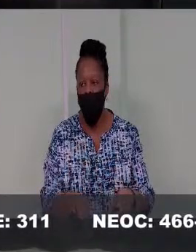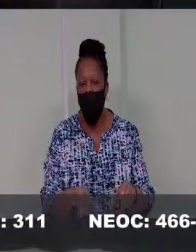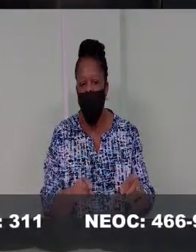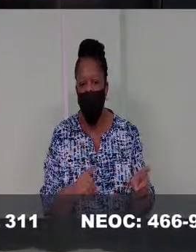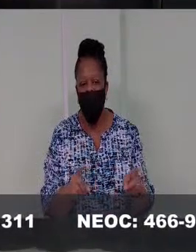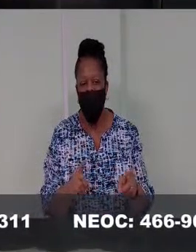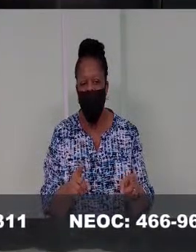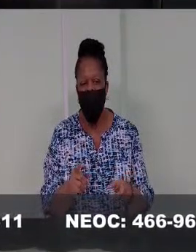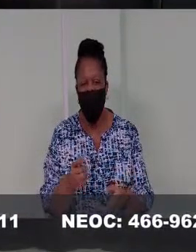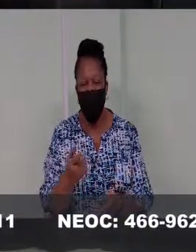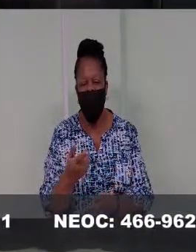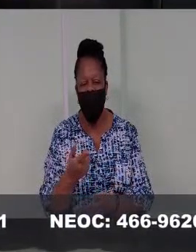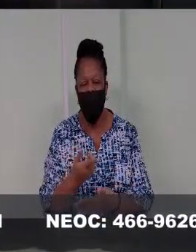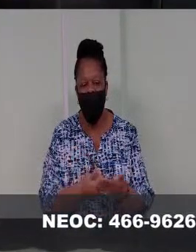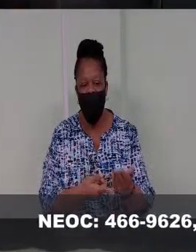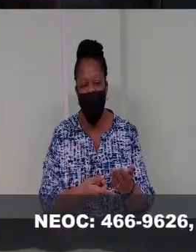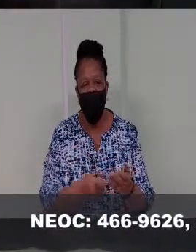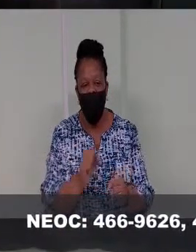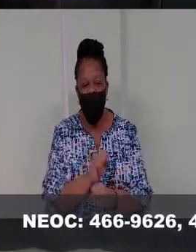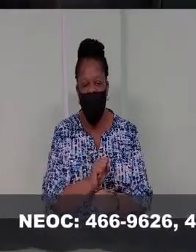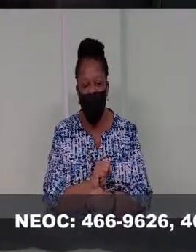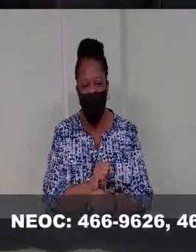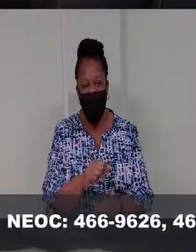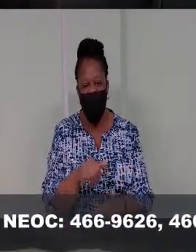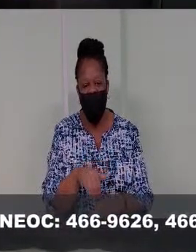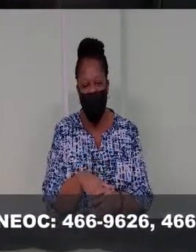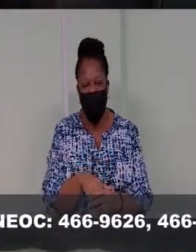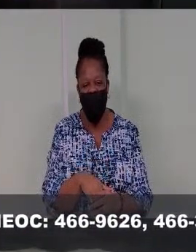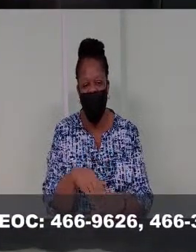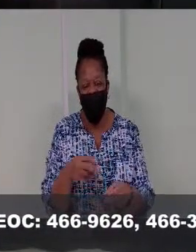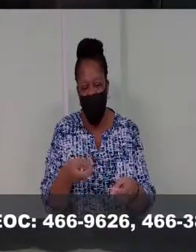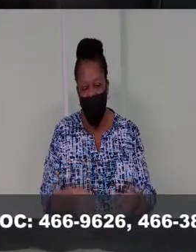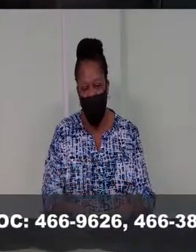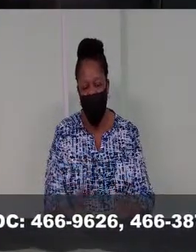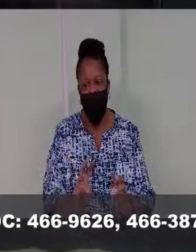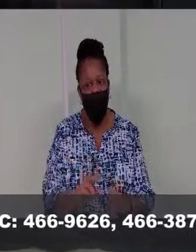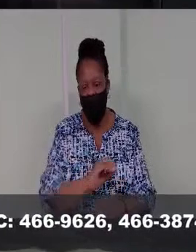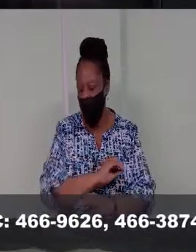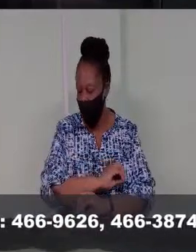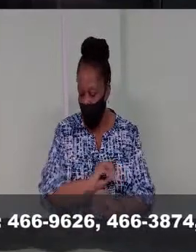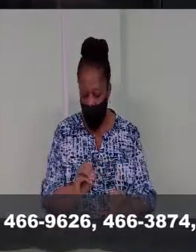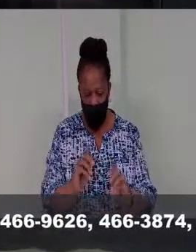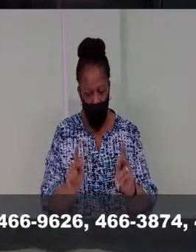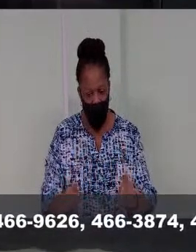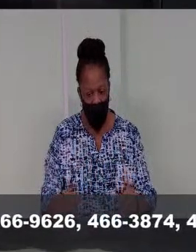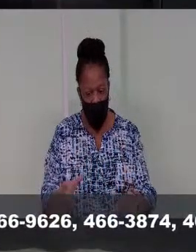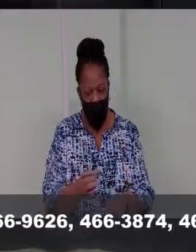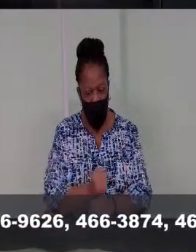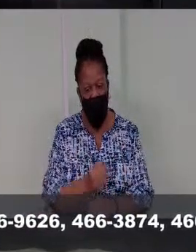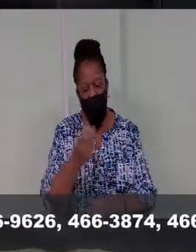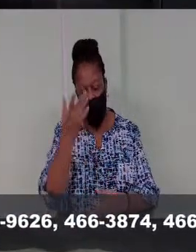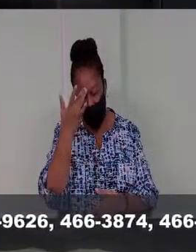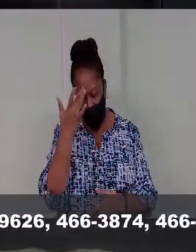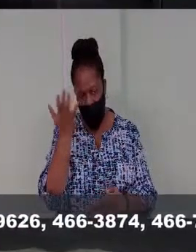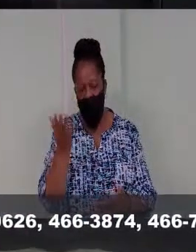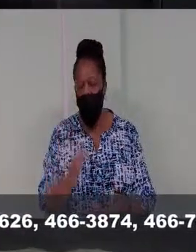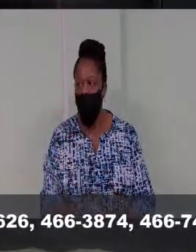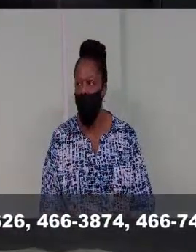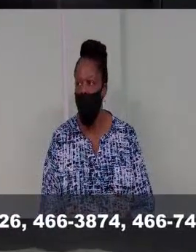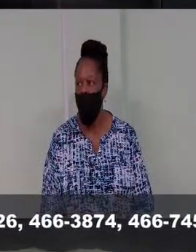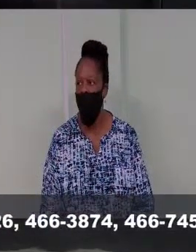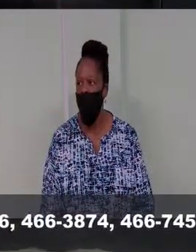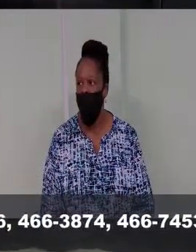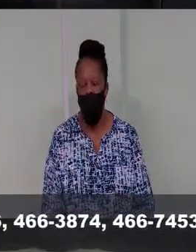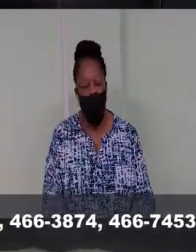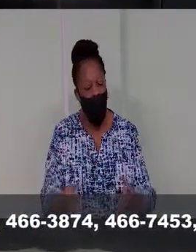in a manner that significantly minimizes risk to public health. A critical